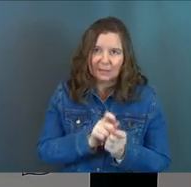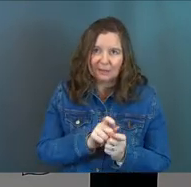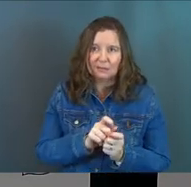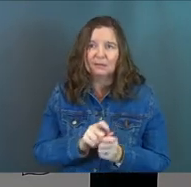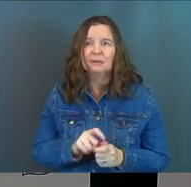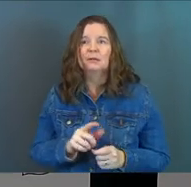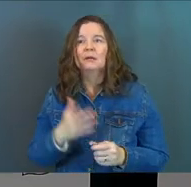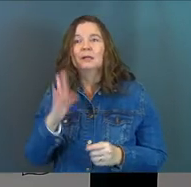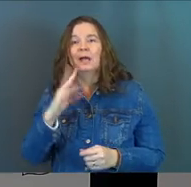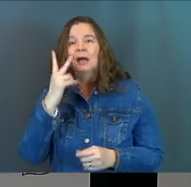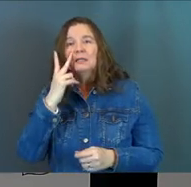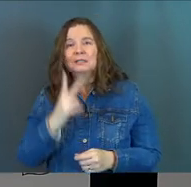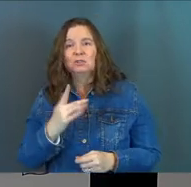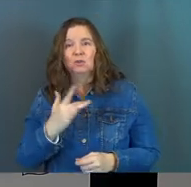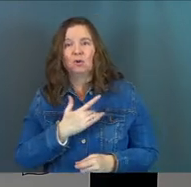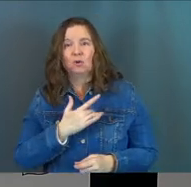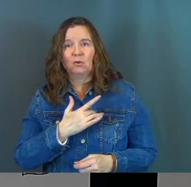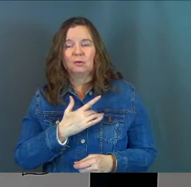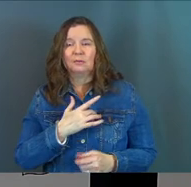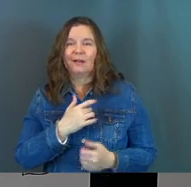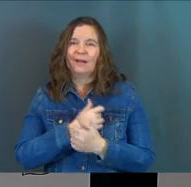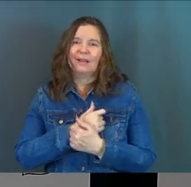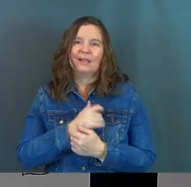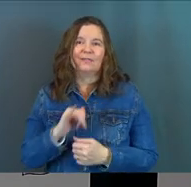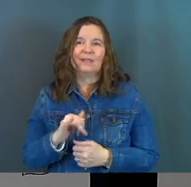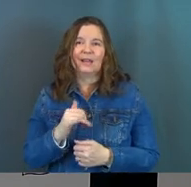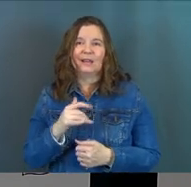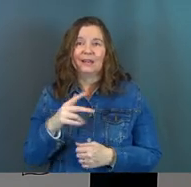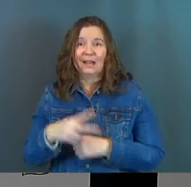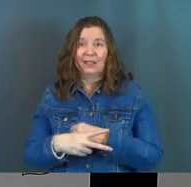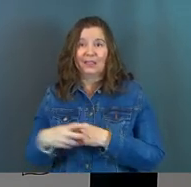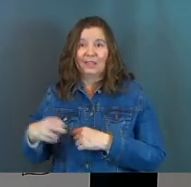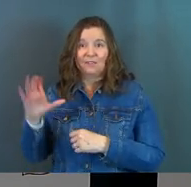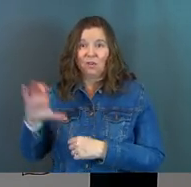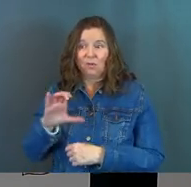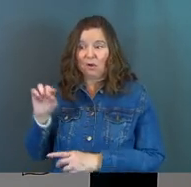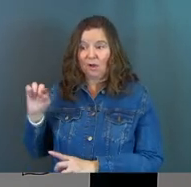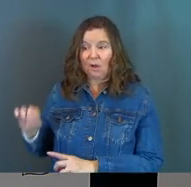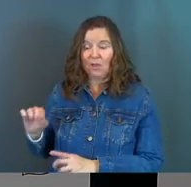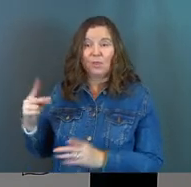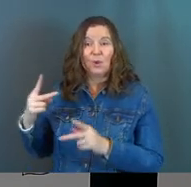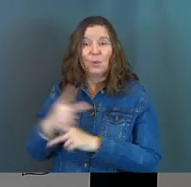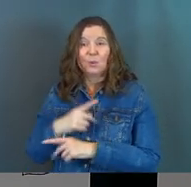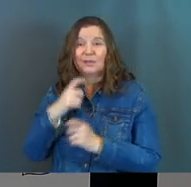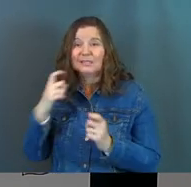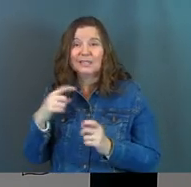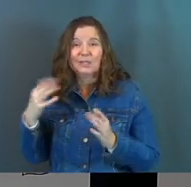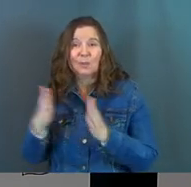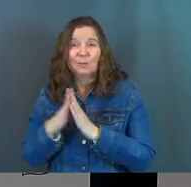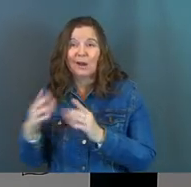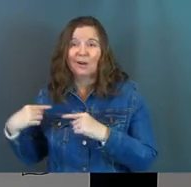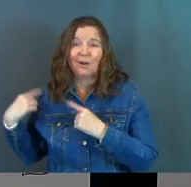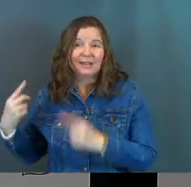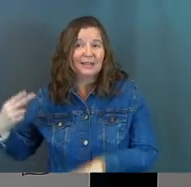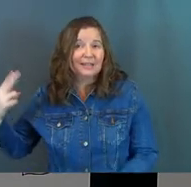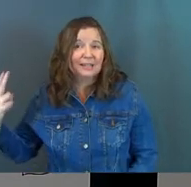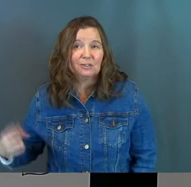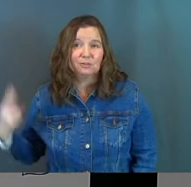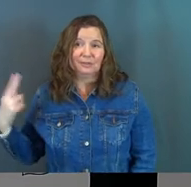exactly. God sees your heart. I love that thief on the cross, right? The worst sinner's prayer in